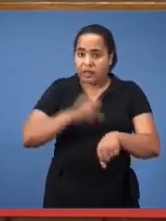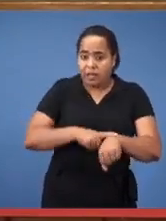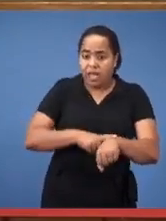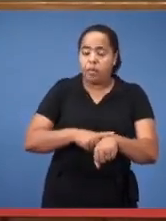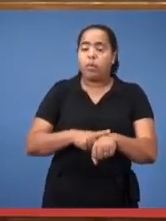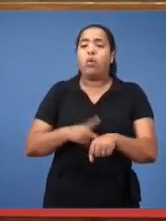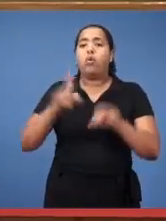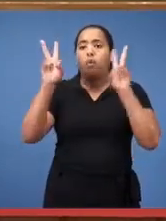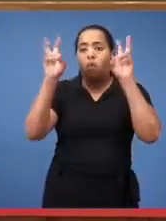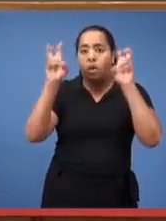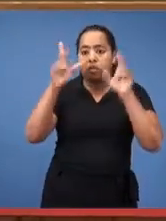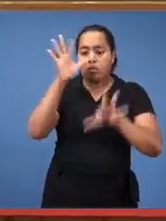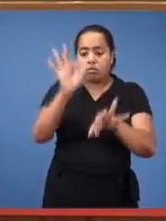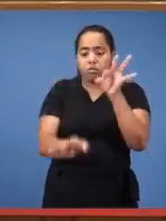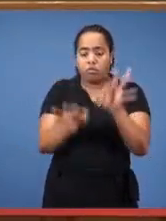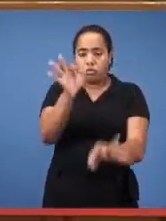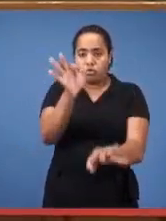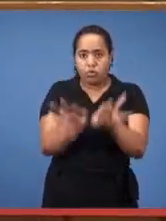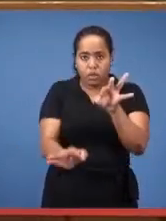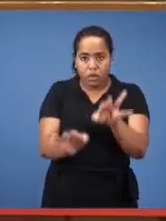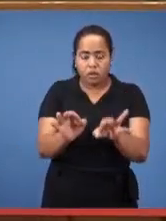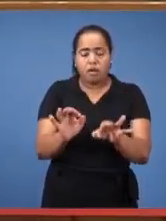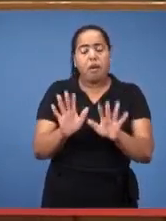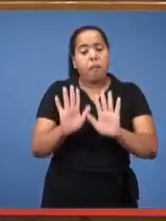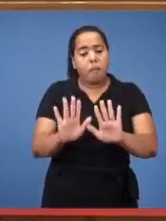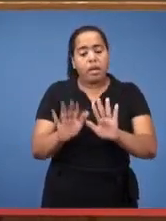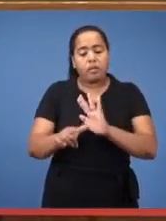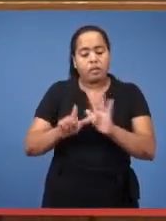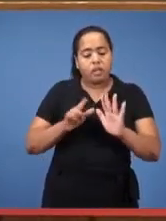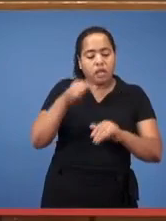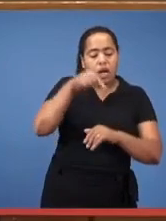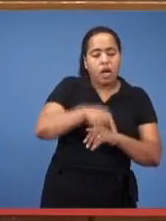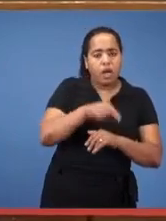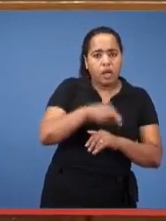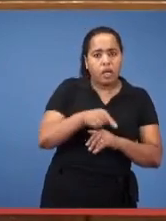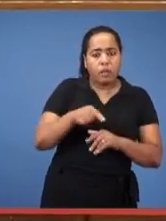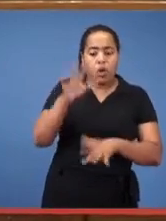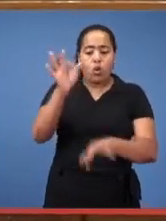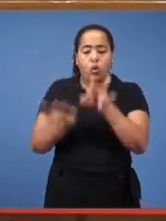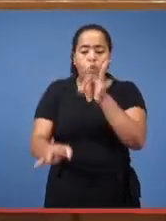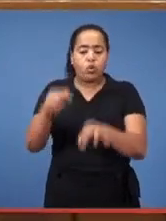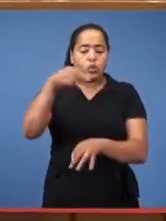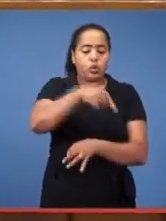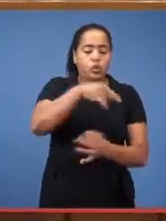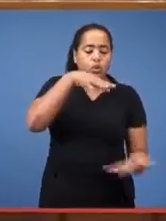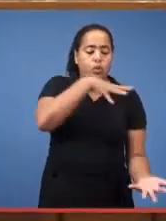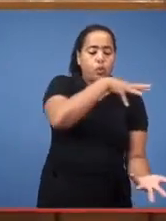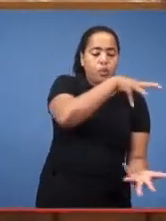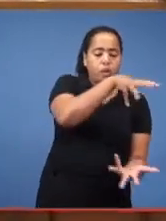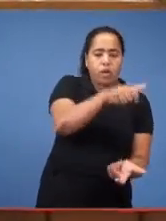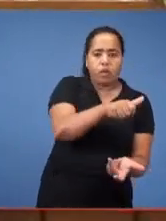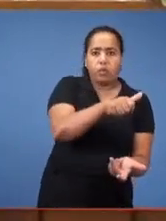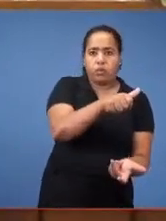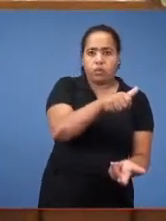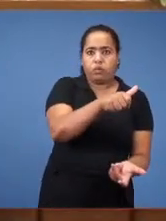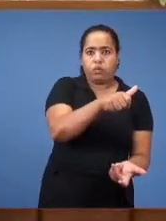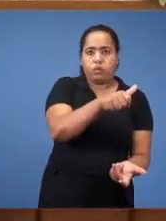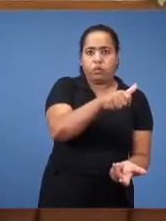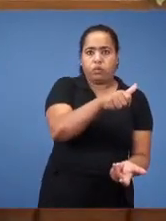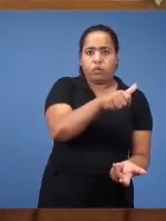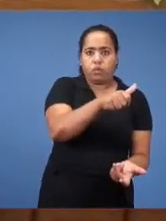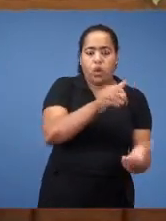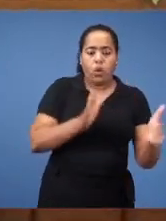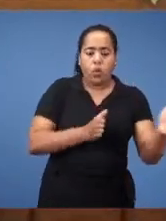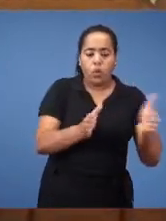about judgments. But for now, we're going to stay here. The judgment is going to be for the world, for the church.